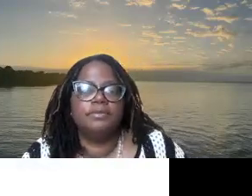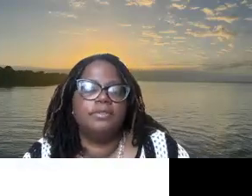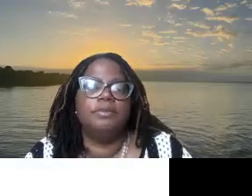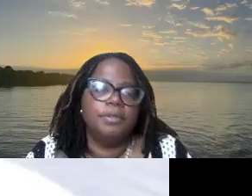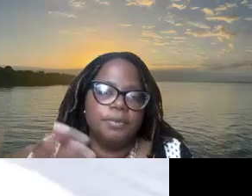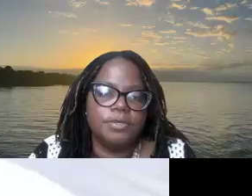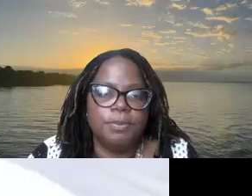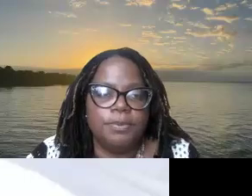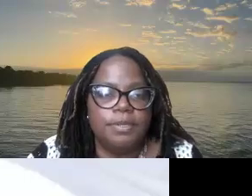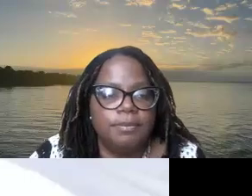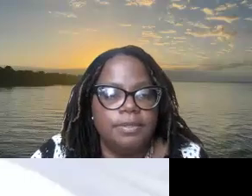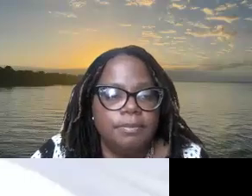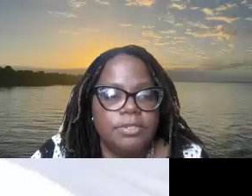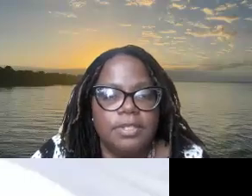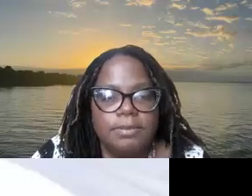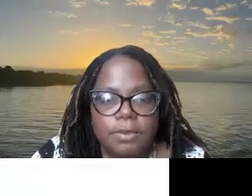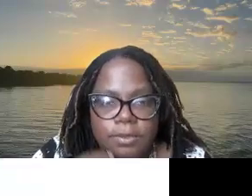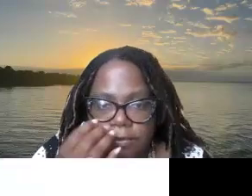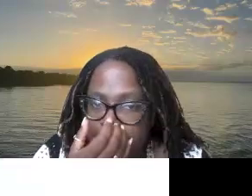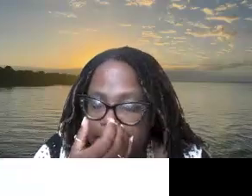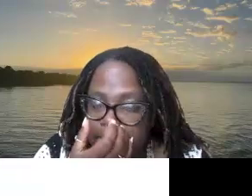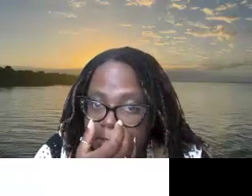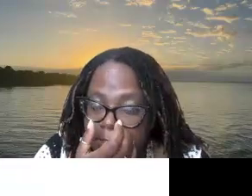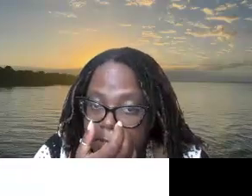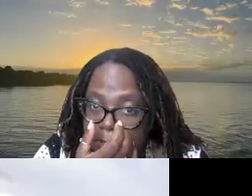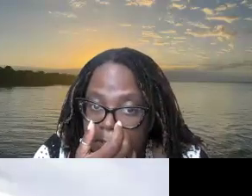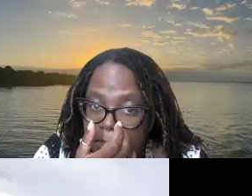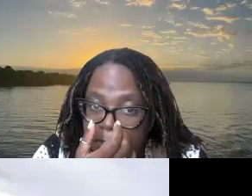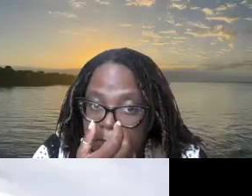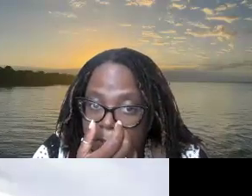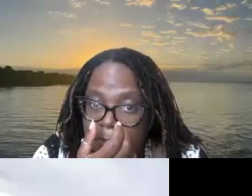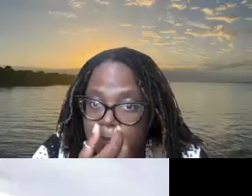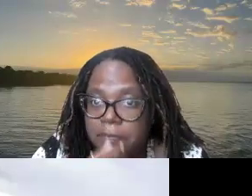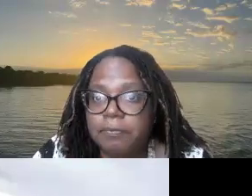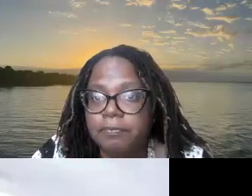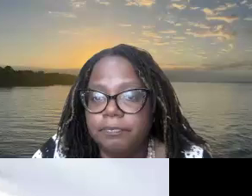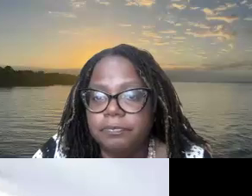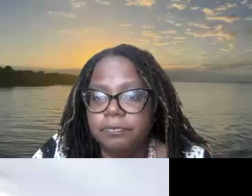so we work with those people that we mentioned came to our Know Your Rights series.